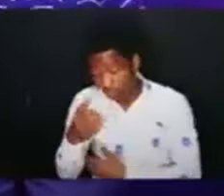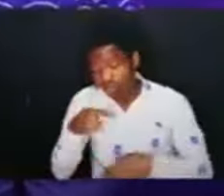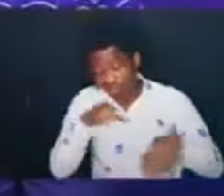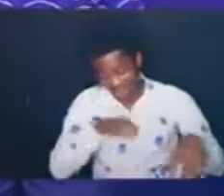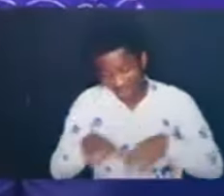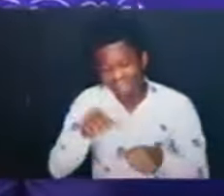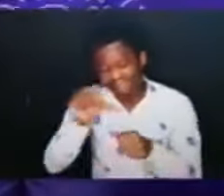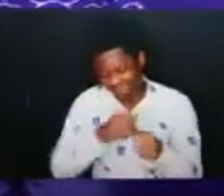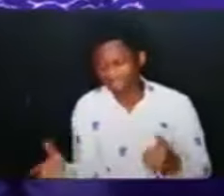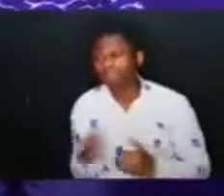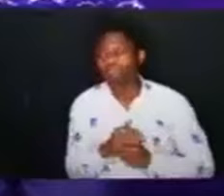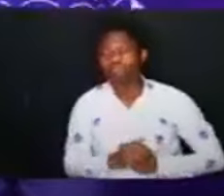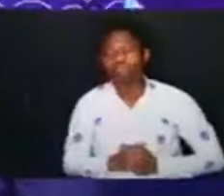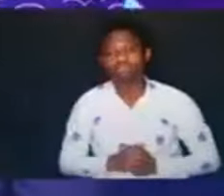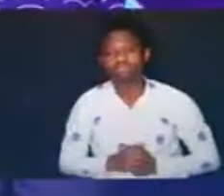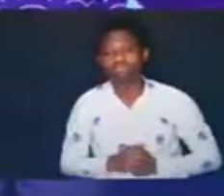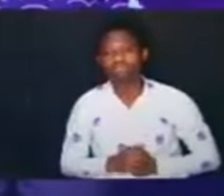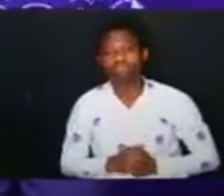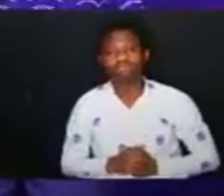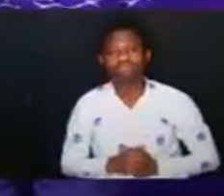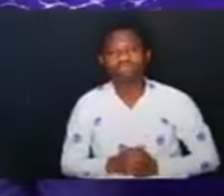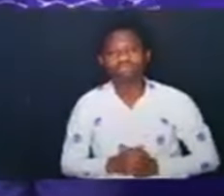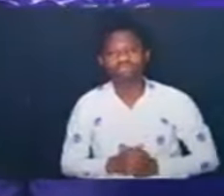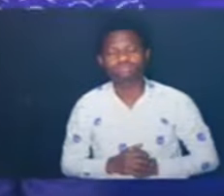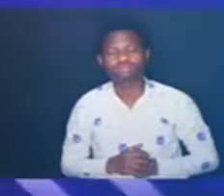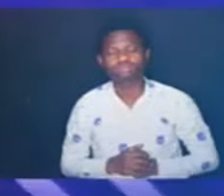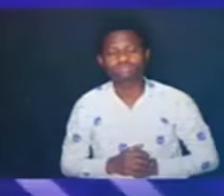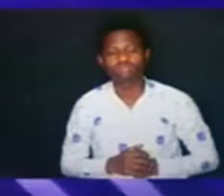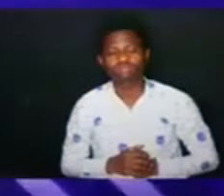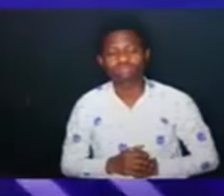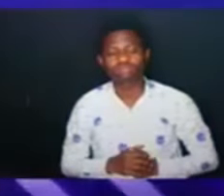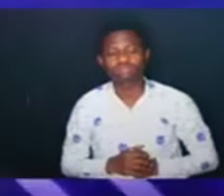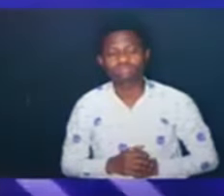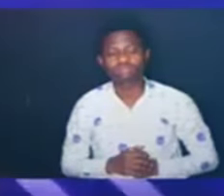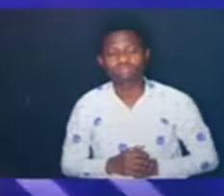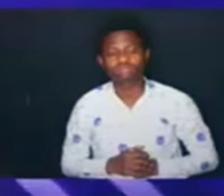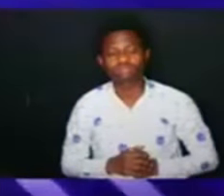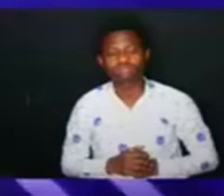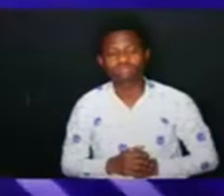ni Joseph wanya sa isanu wajuni awo ewa brabo imo enti. You see, when Jacob